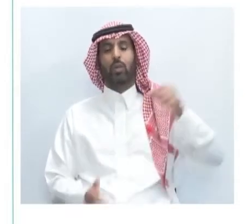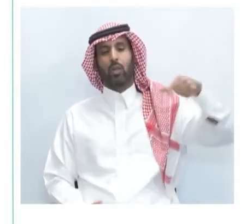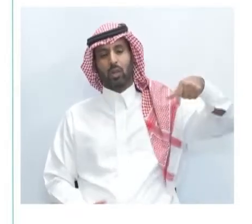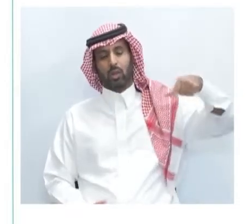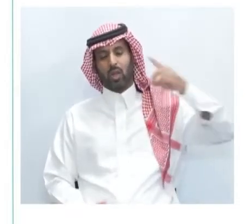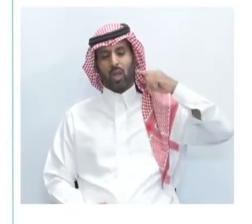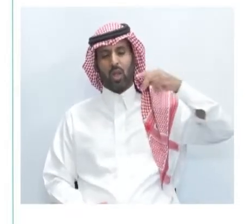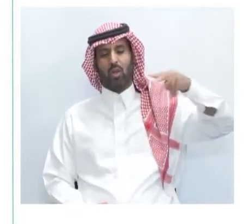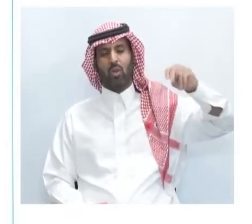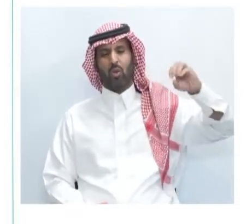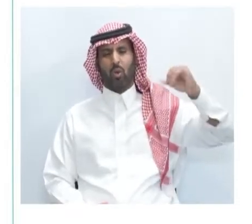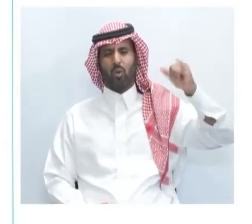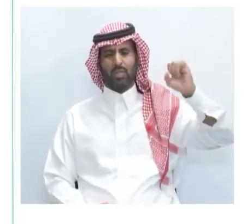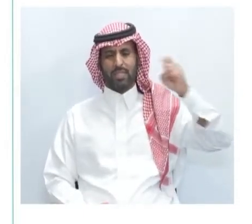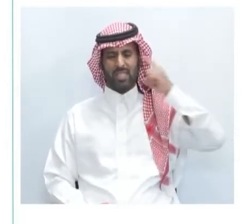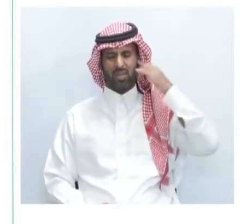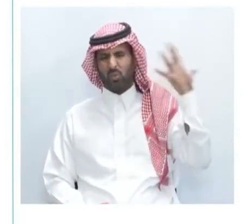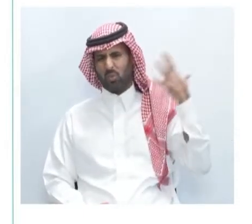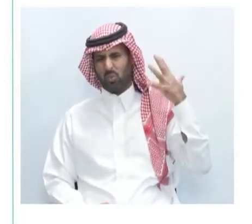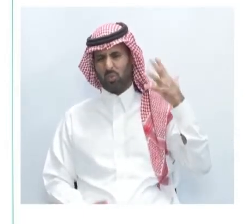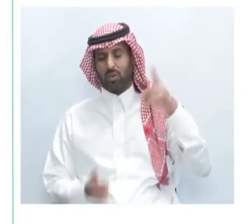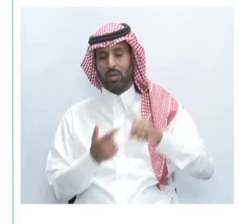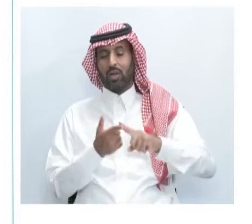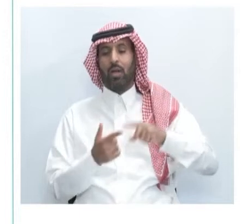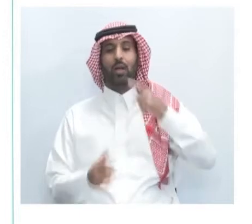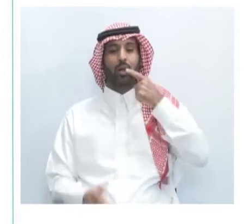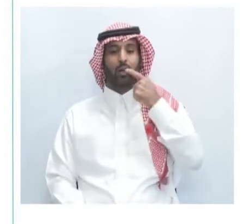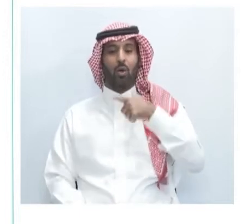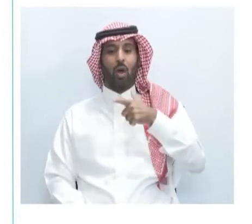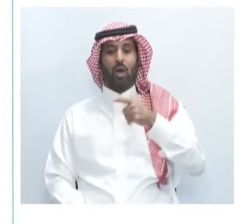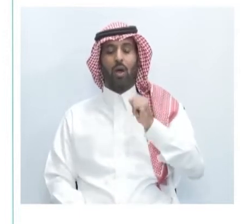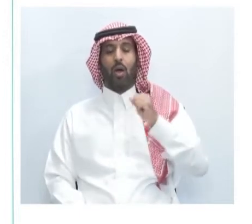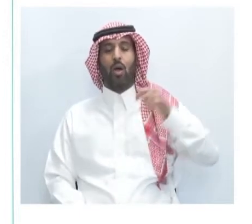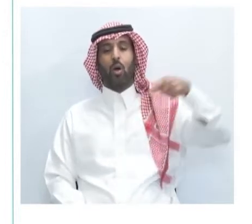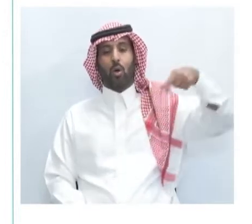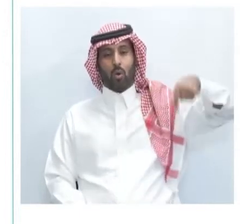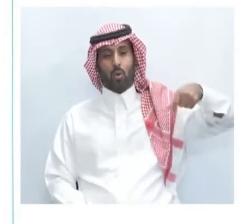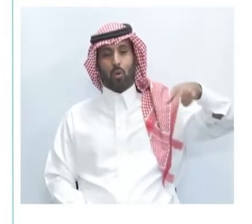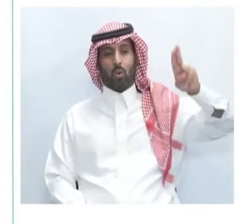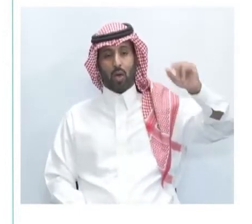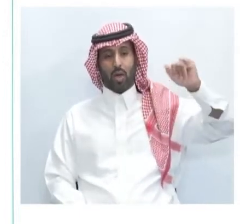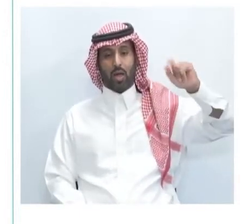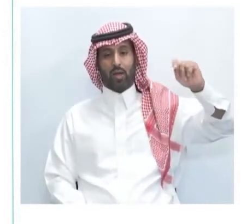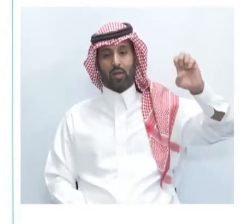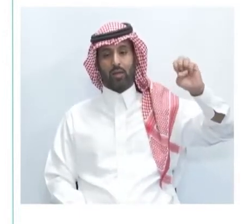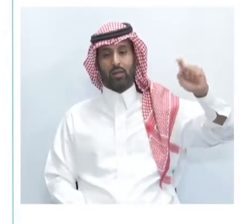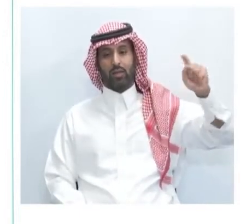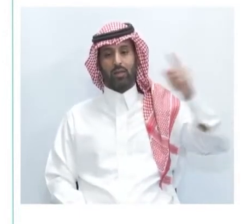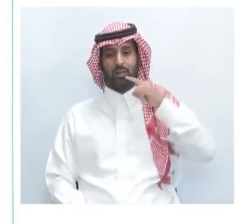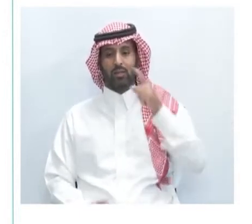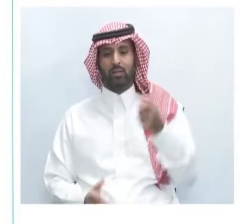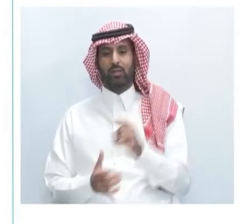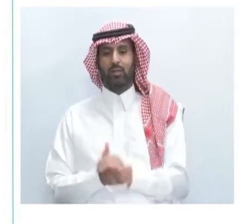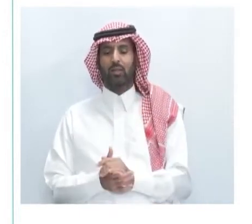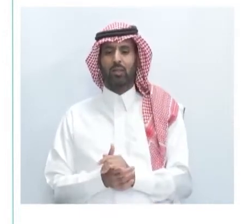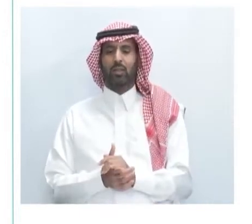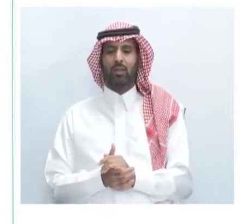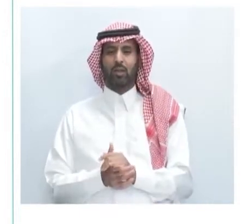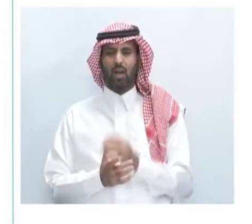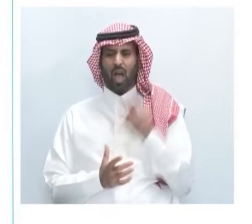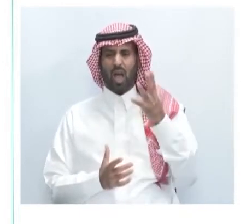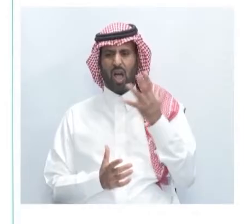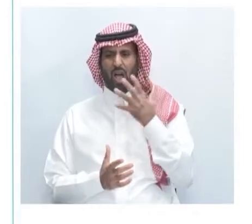noisy and quiet. Noisy and quiet. Okay, so we have noisy and we